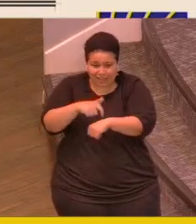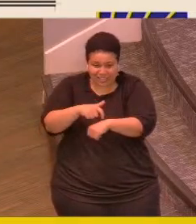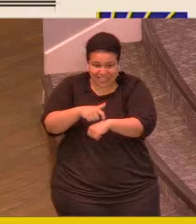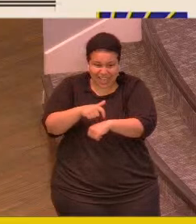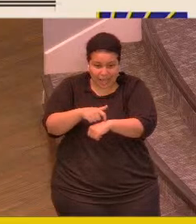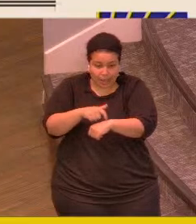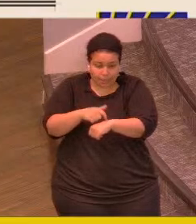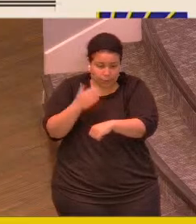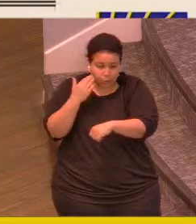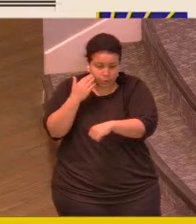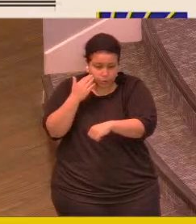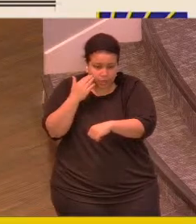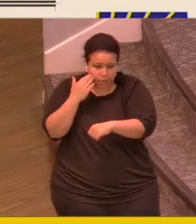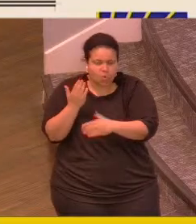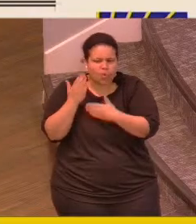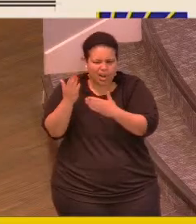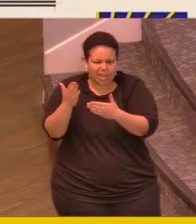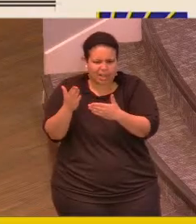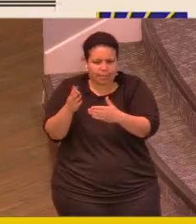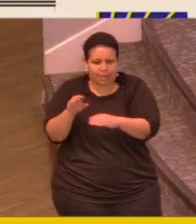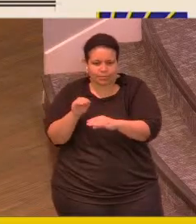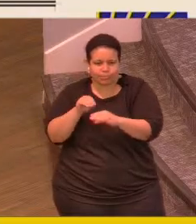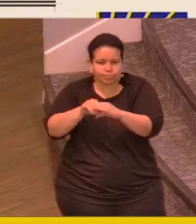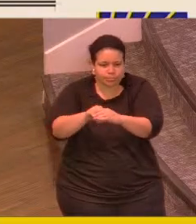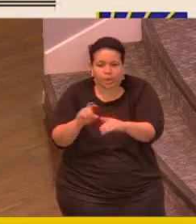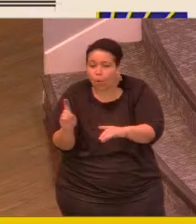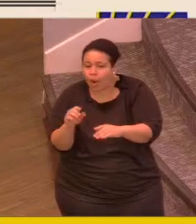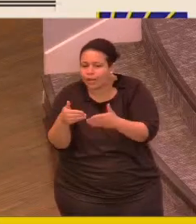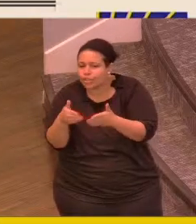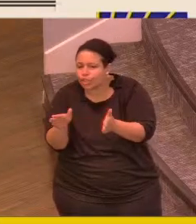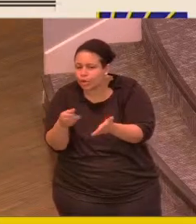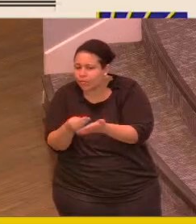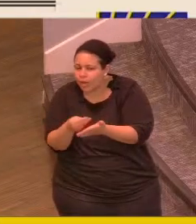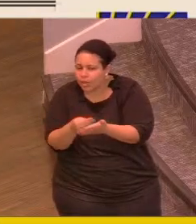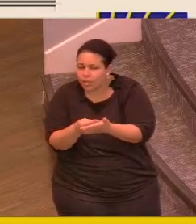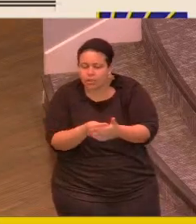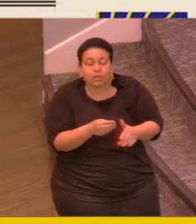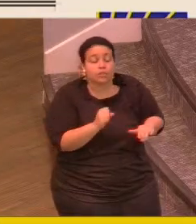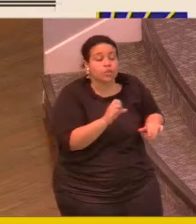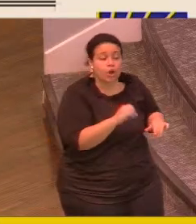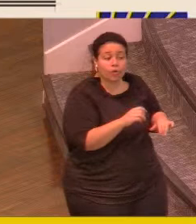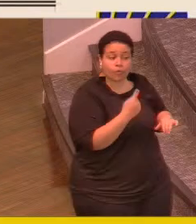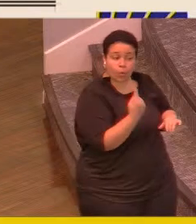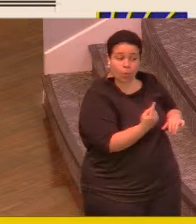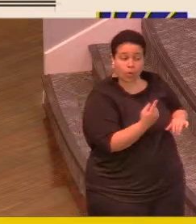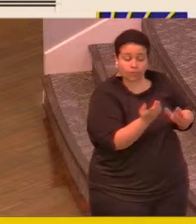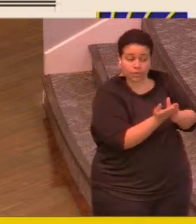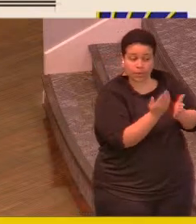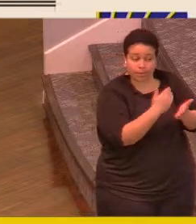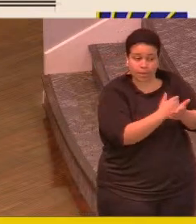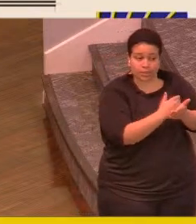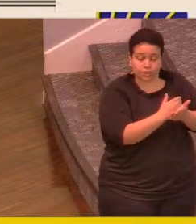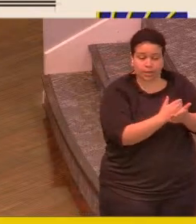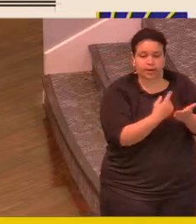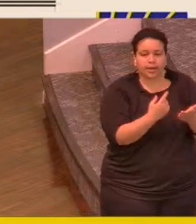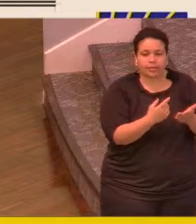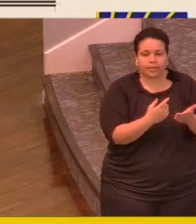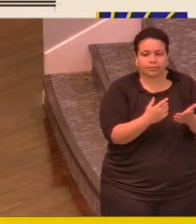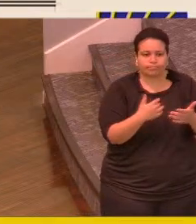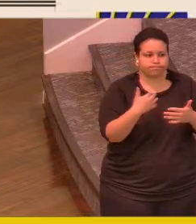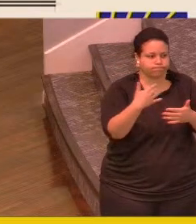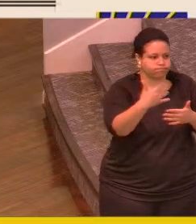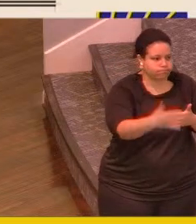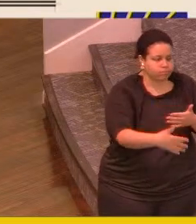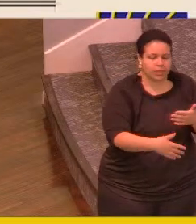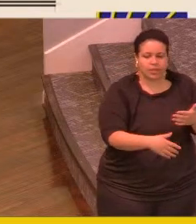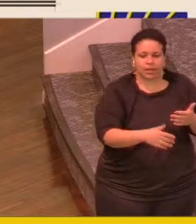had recommended putting it in general fund for now. So we would only have to do one amendment tonight for budget, and then we could come back and do an